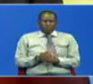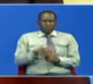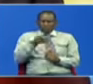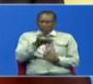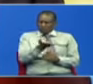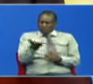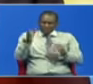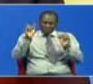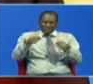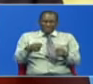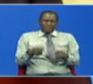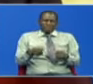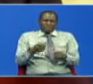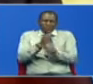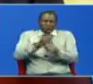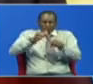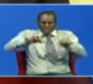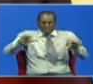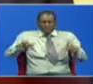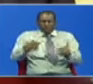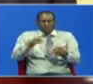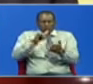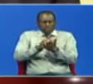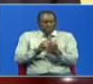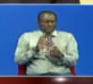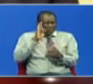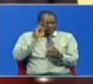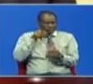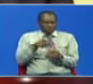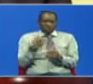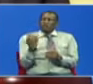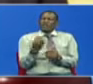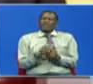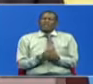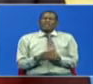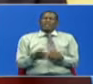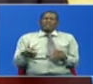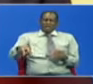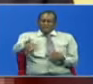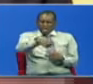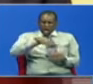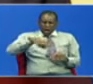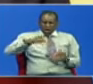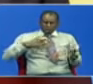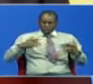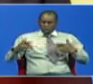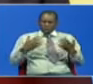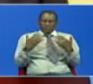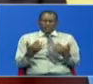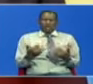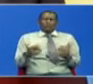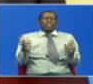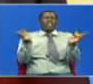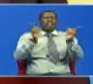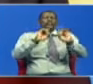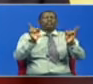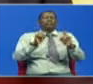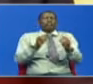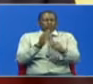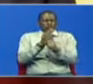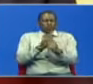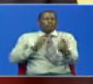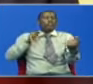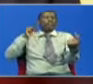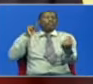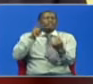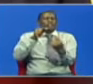they can enter the market for that purpose. So our concern is that they are not used for a purpose that